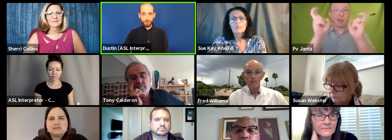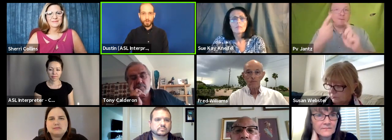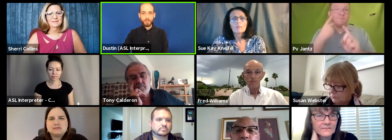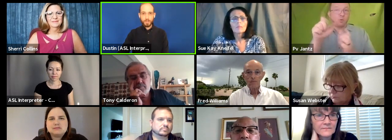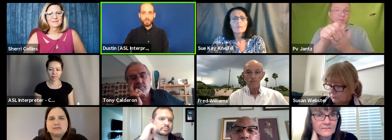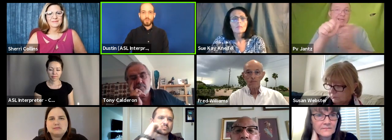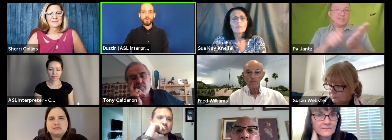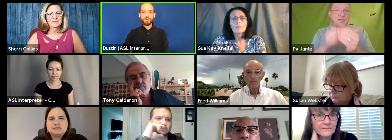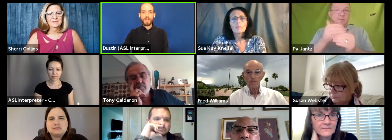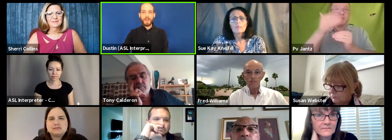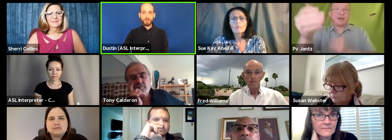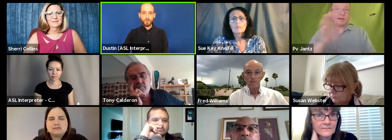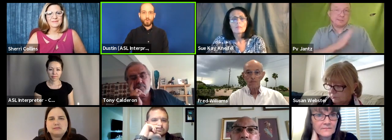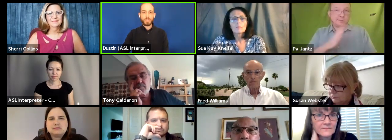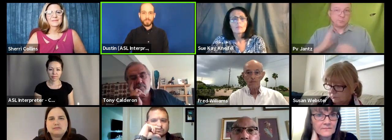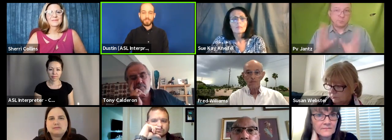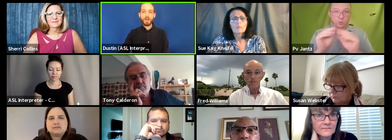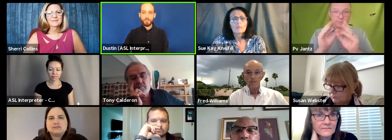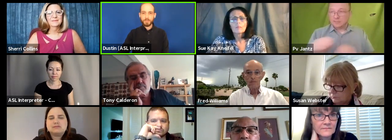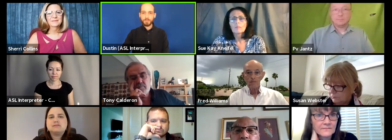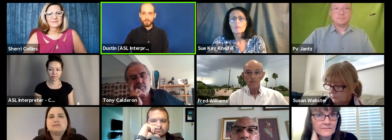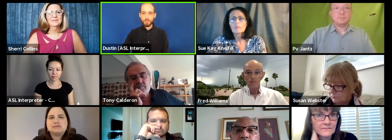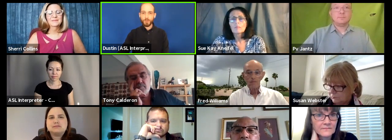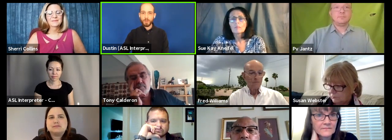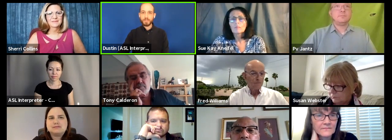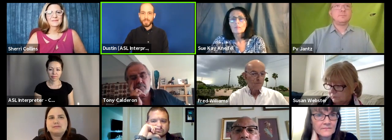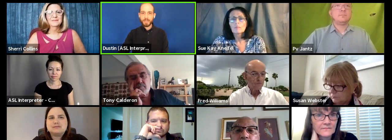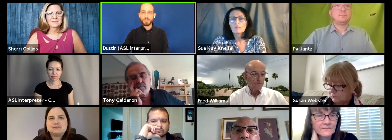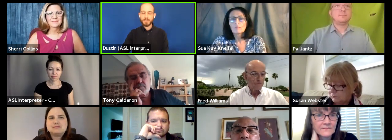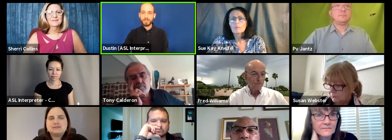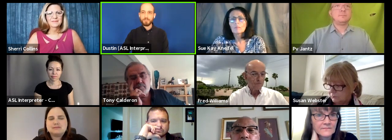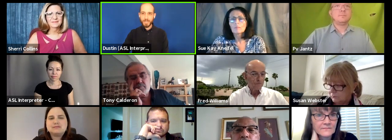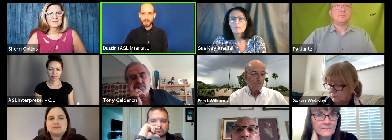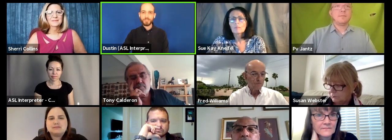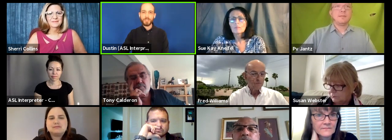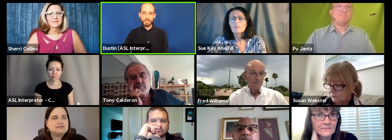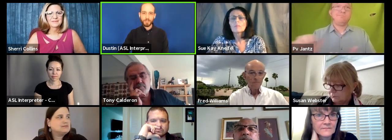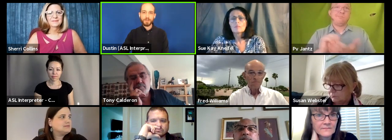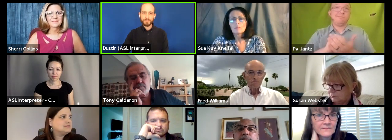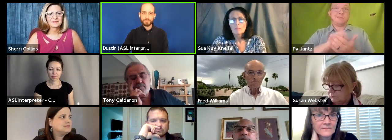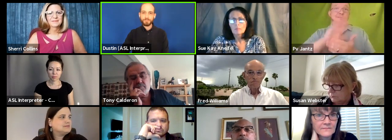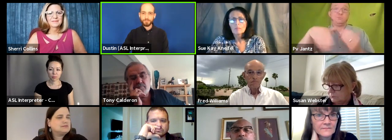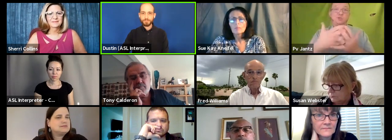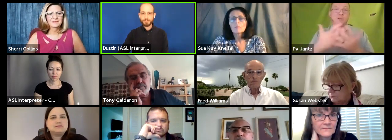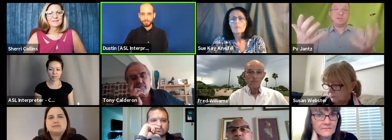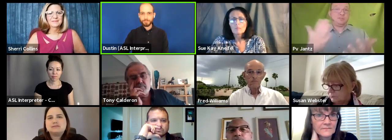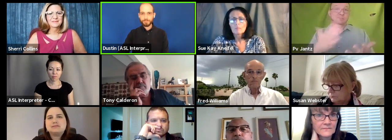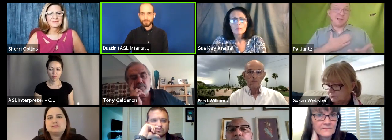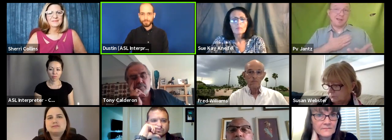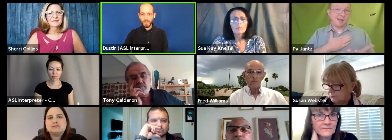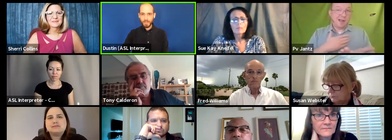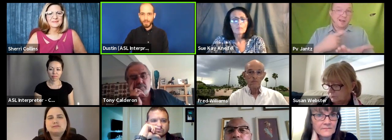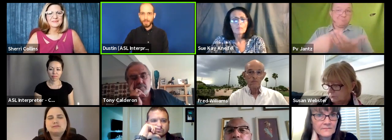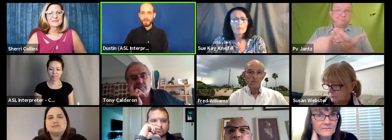would prefer, you can request a topic to be put on the next meeting's agenda.